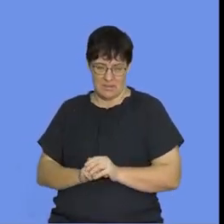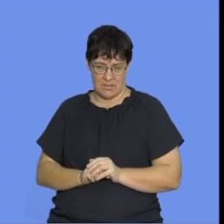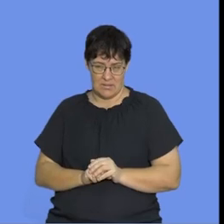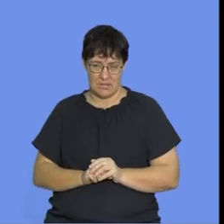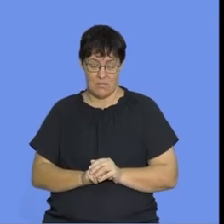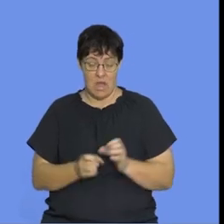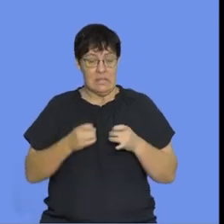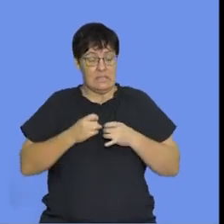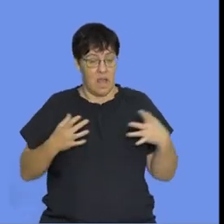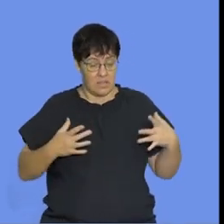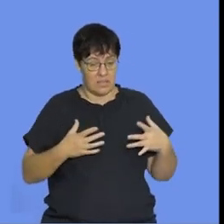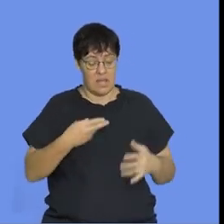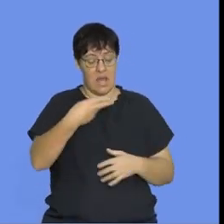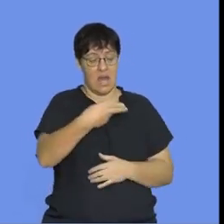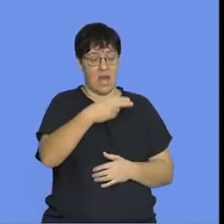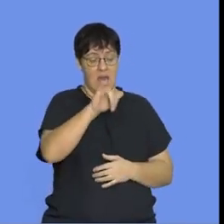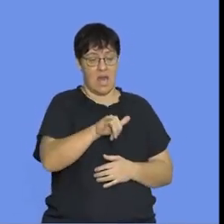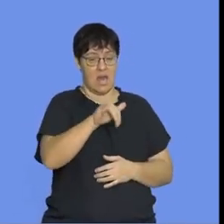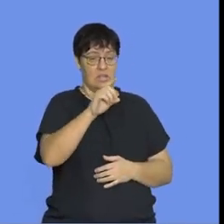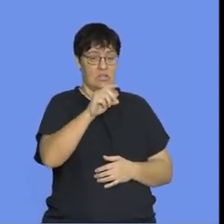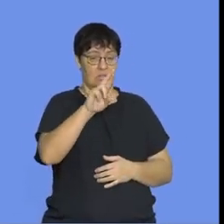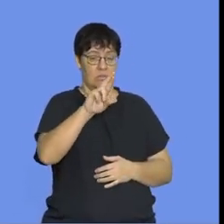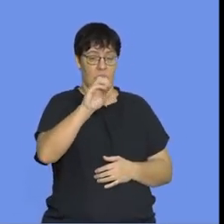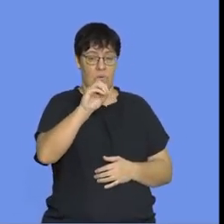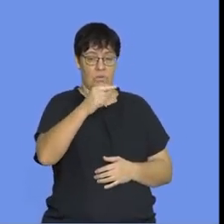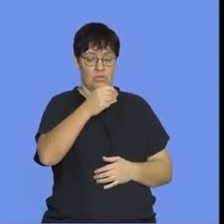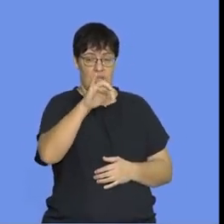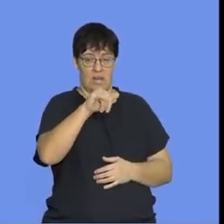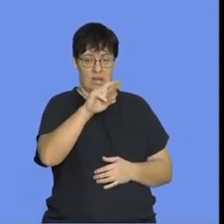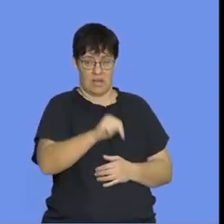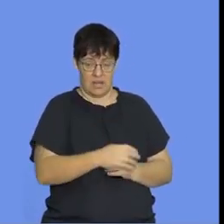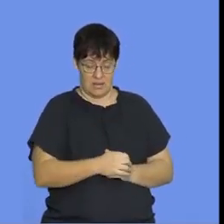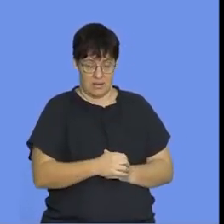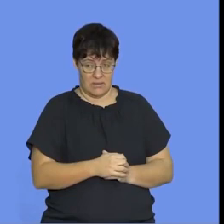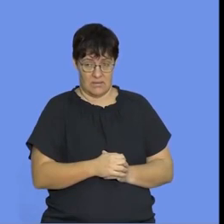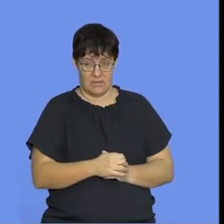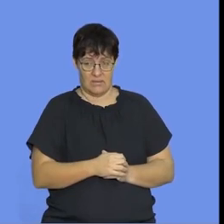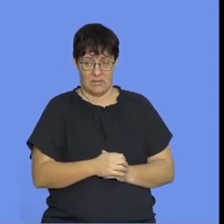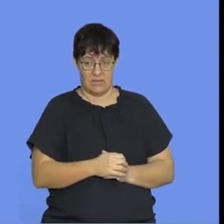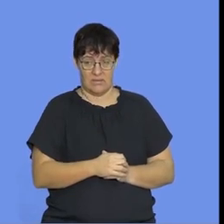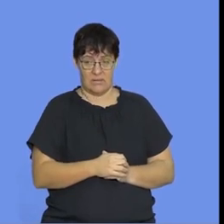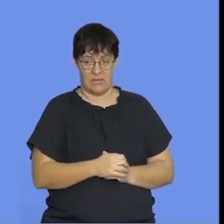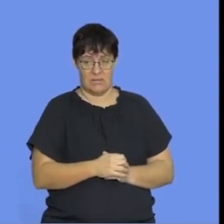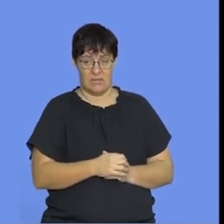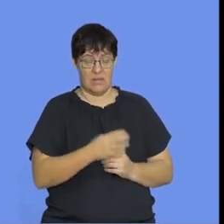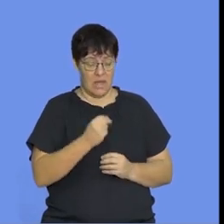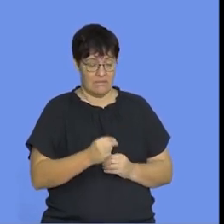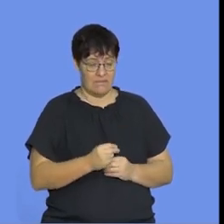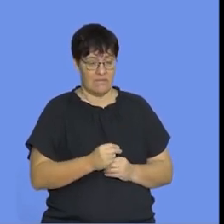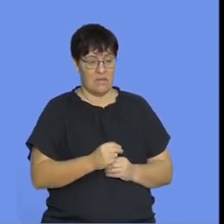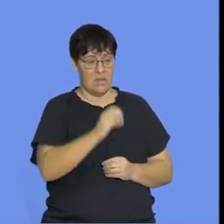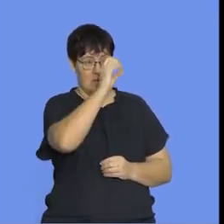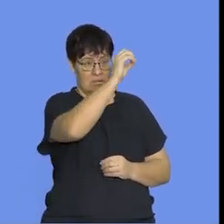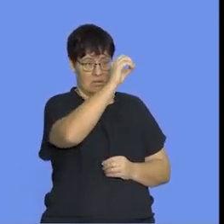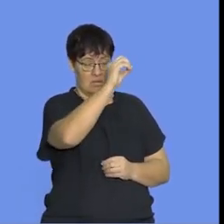with hydrogen molecules, okay? Which is a diatomic molecule of an element, okay? There it is. And